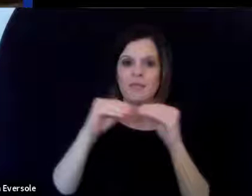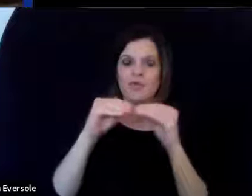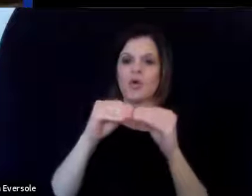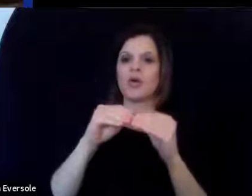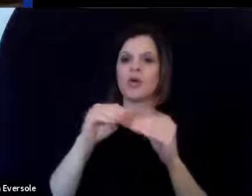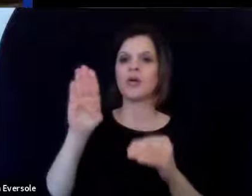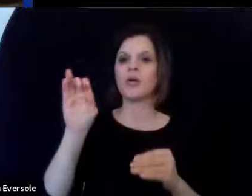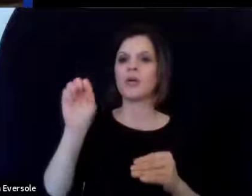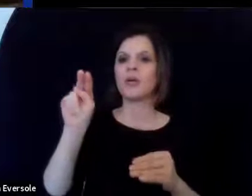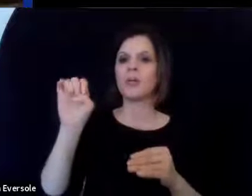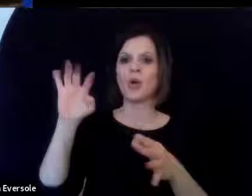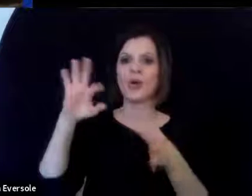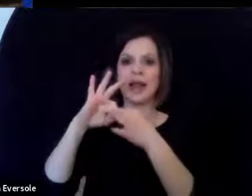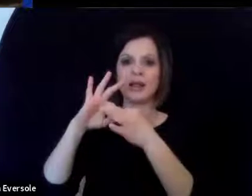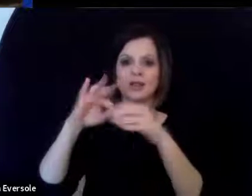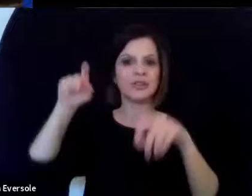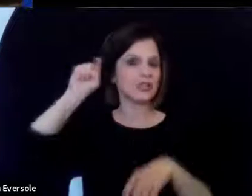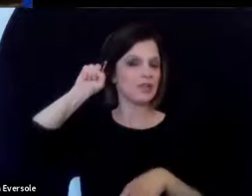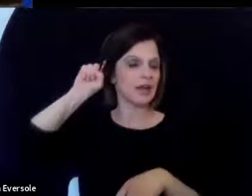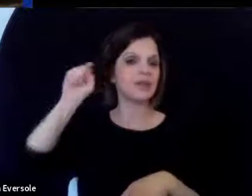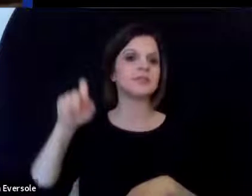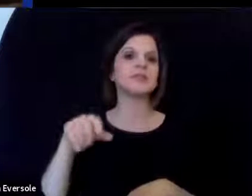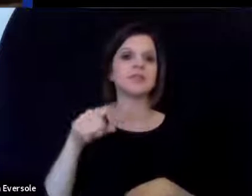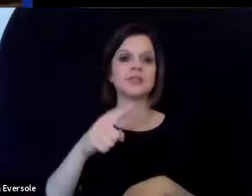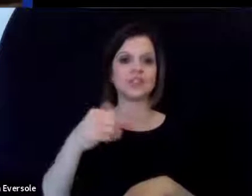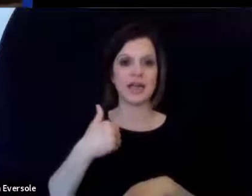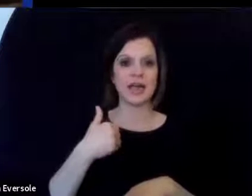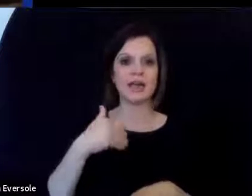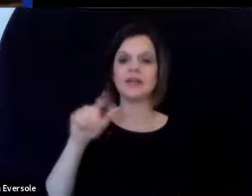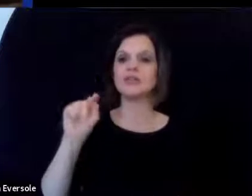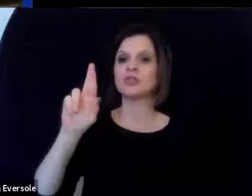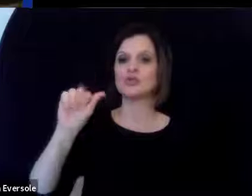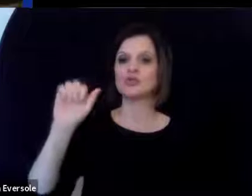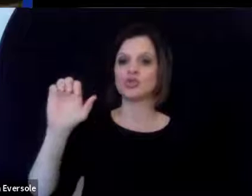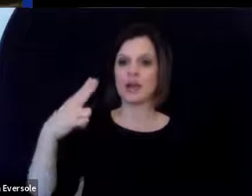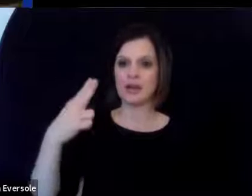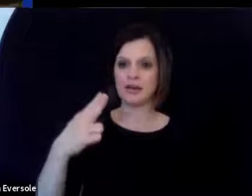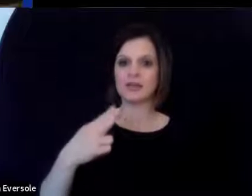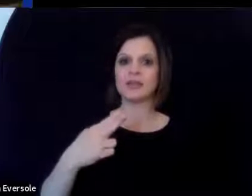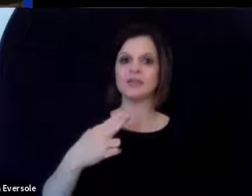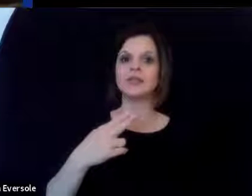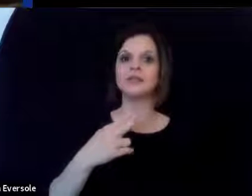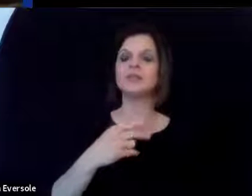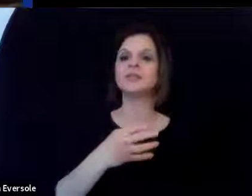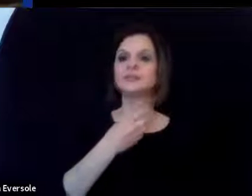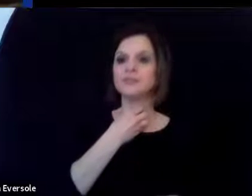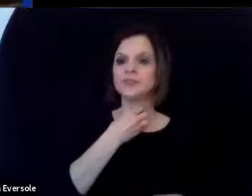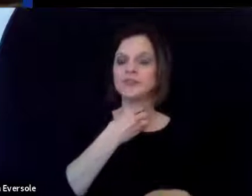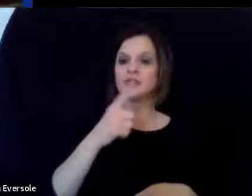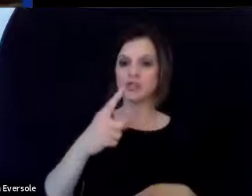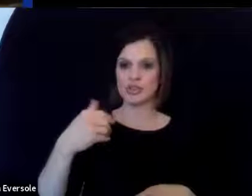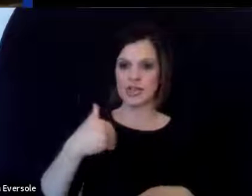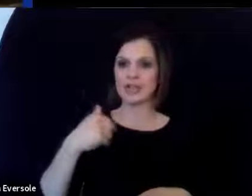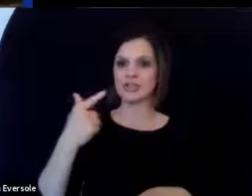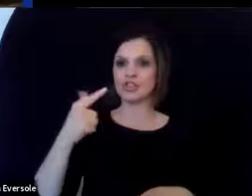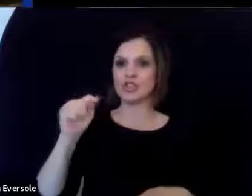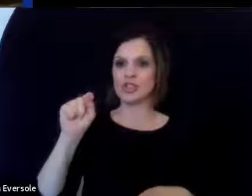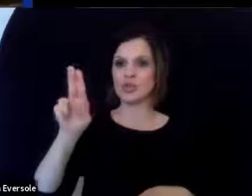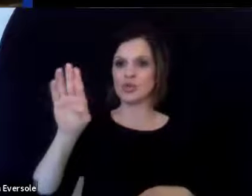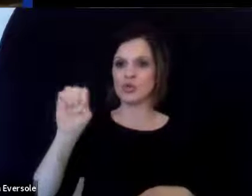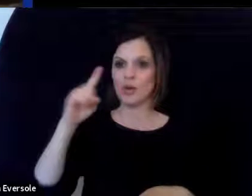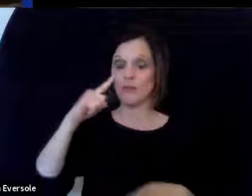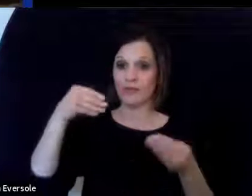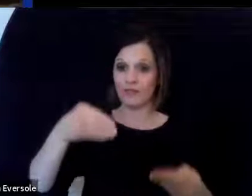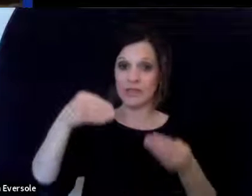has a trach. You can see it. She has a G-tube for feeding, and you can see in the